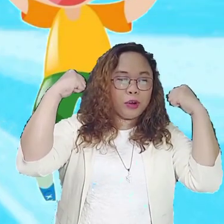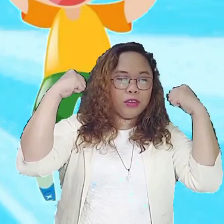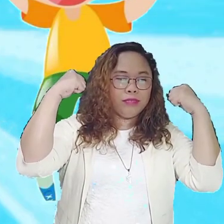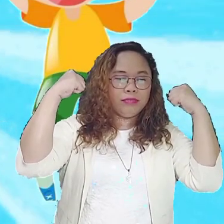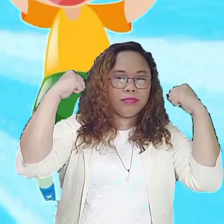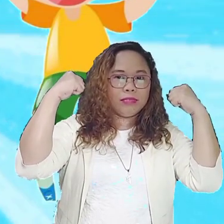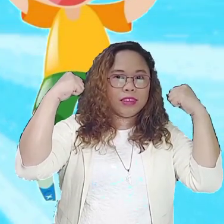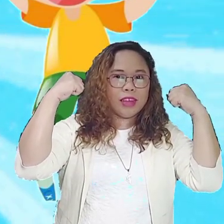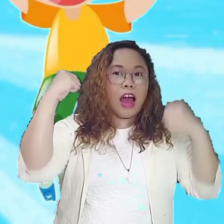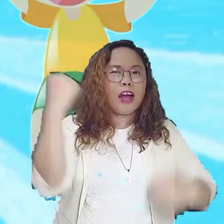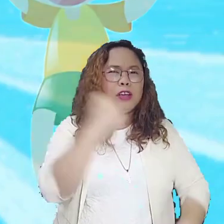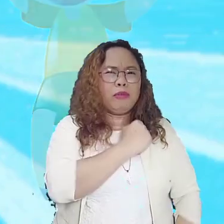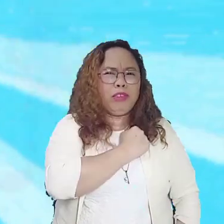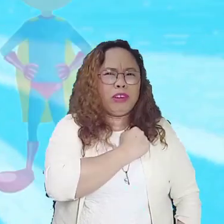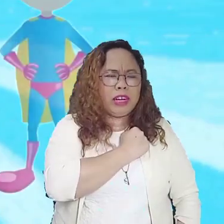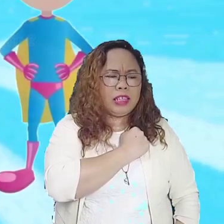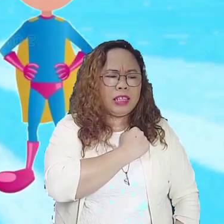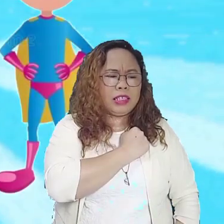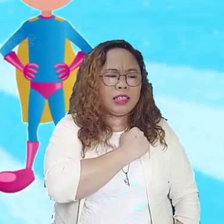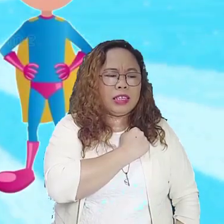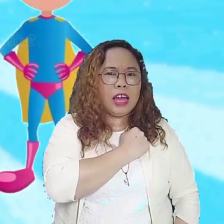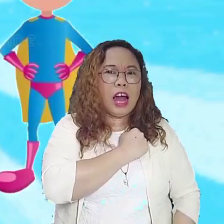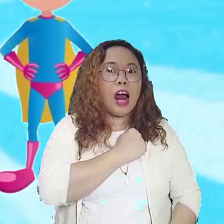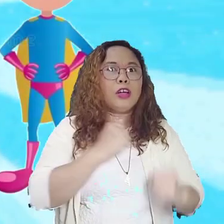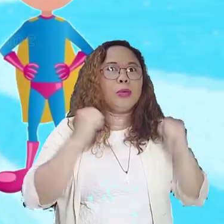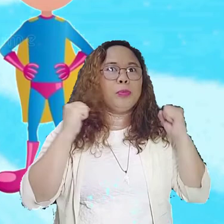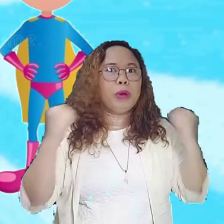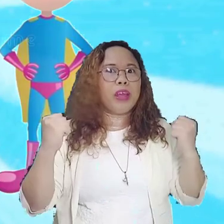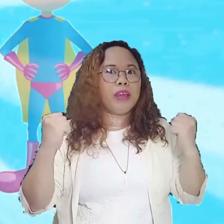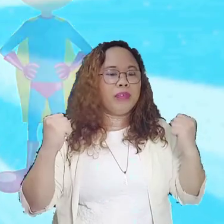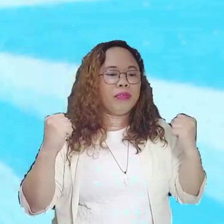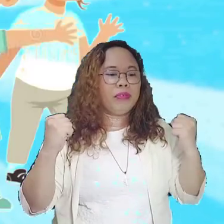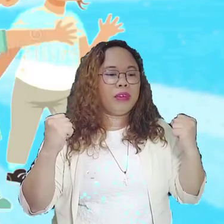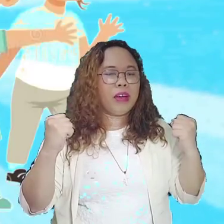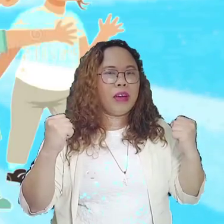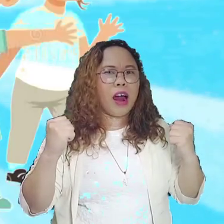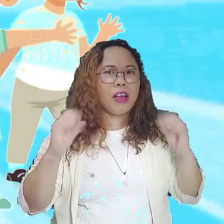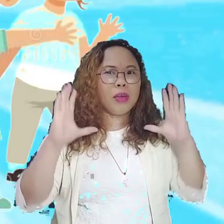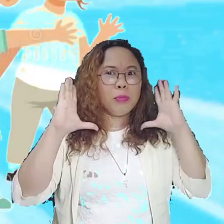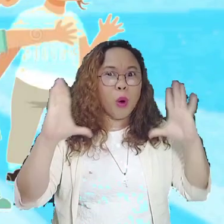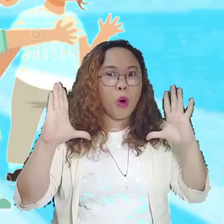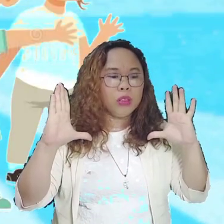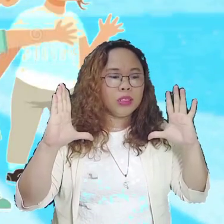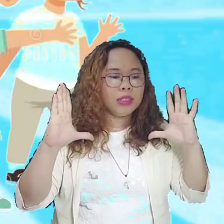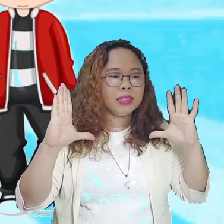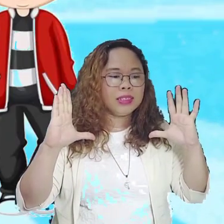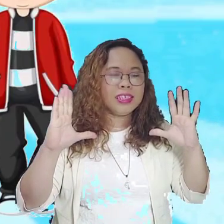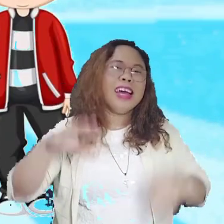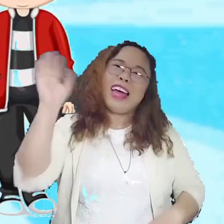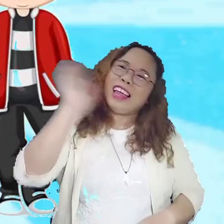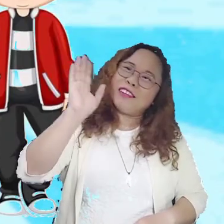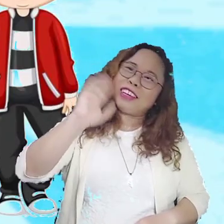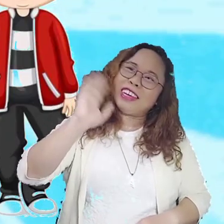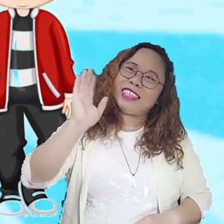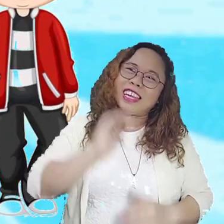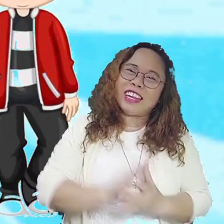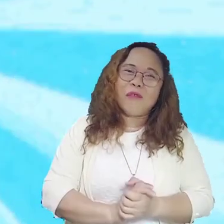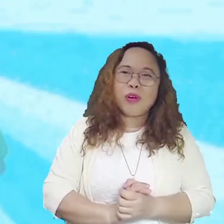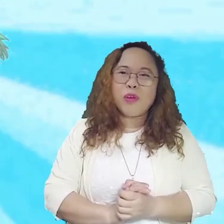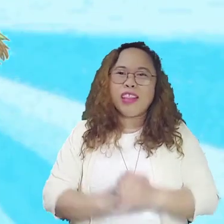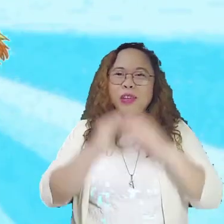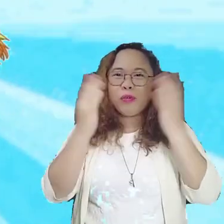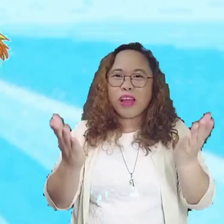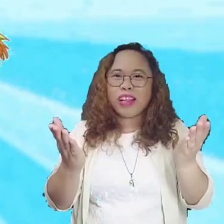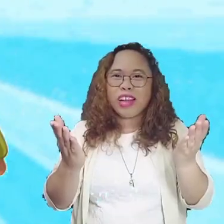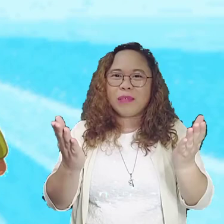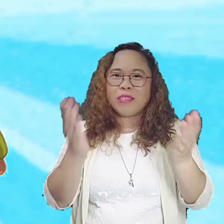are you strong are you fearless are you brave are you bold hello kids